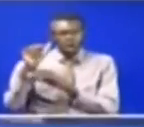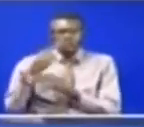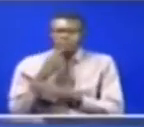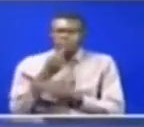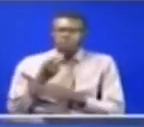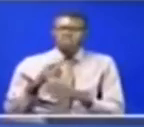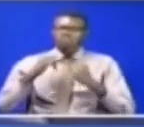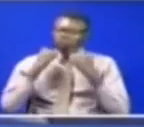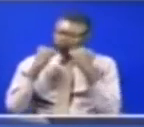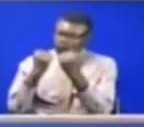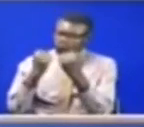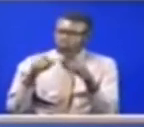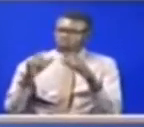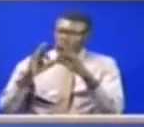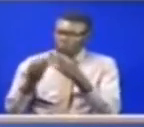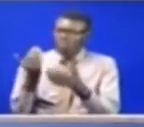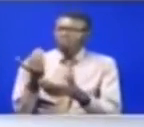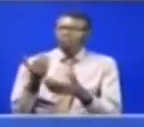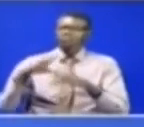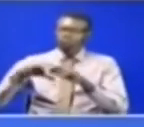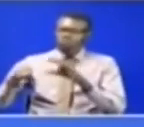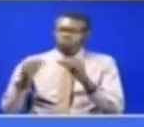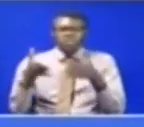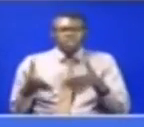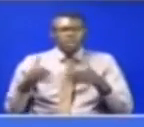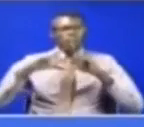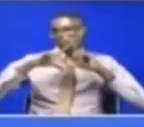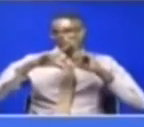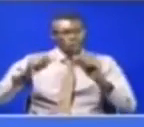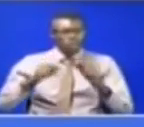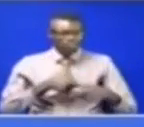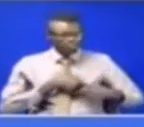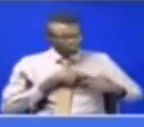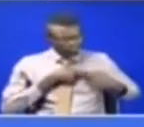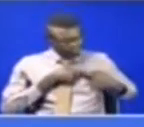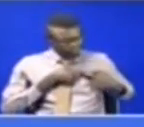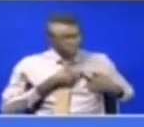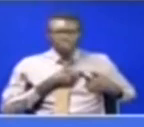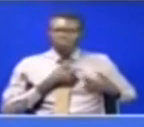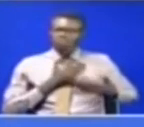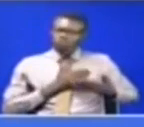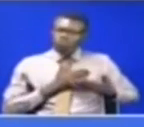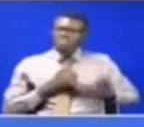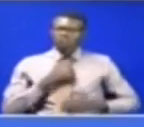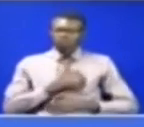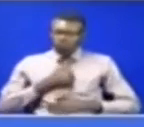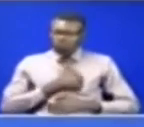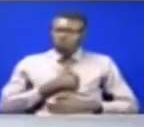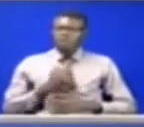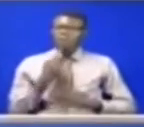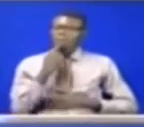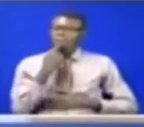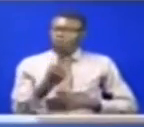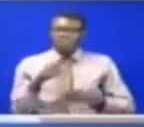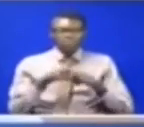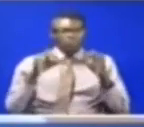his family to bear the loss. We convey our heartfelt condolences to Mzee Moi and his family